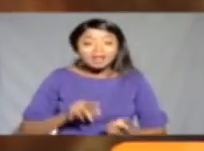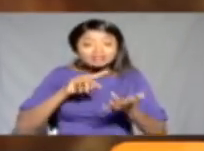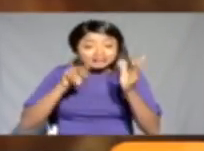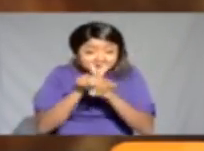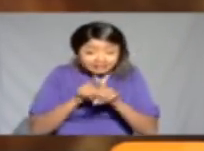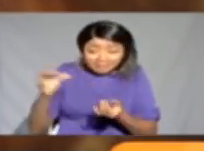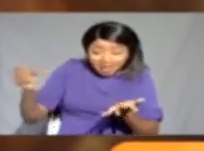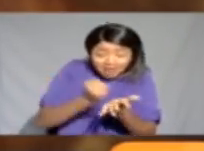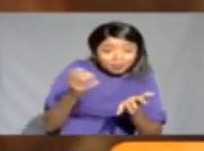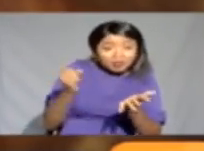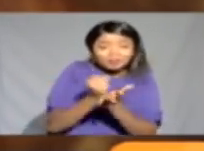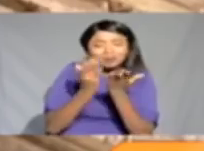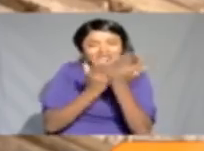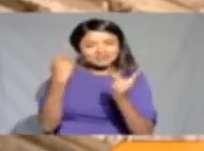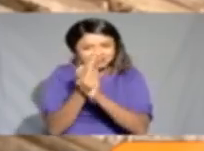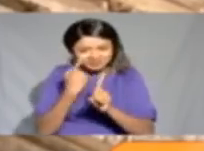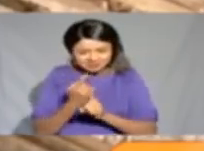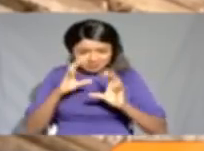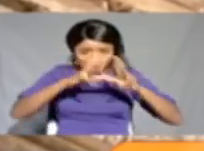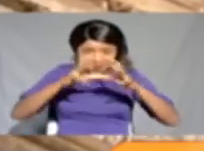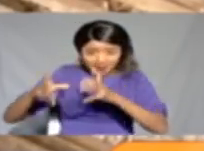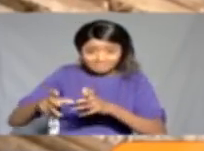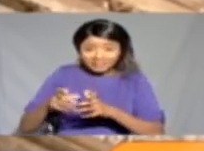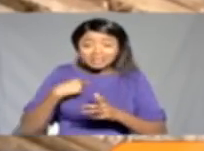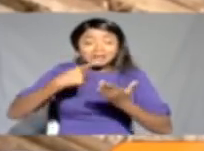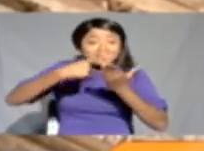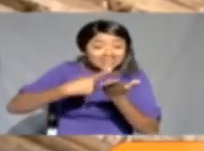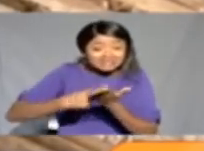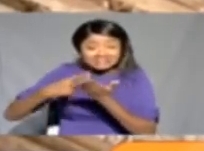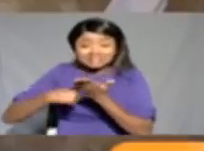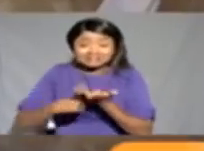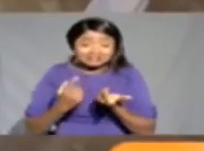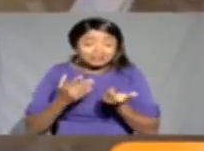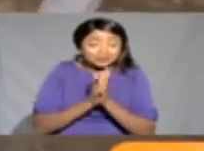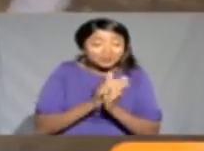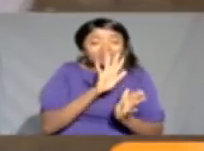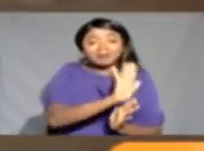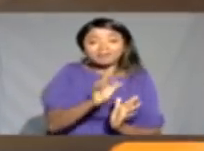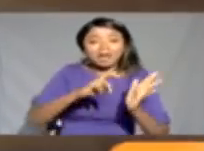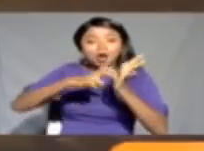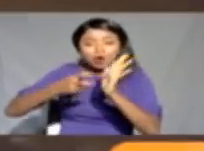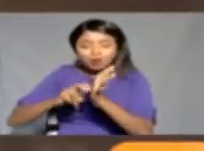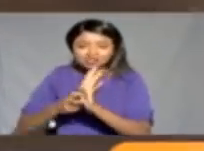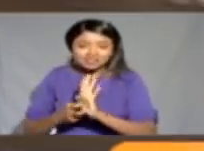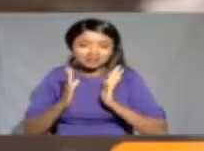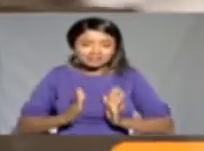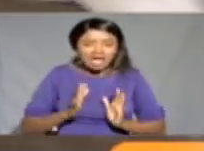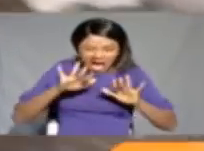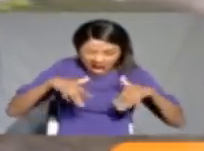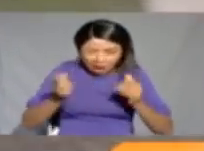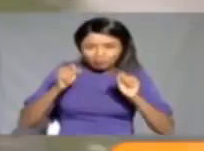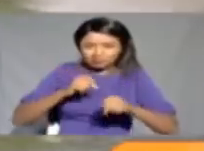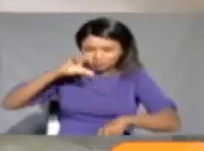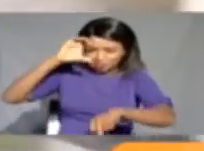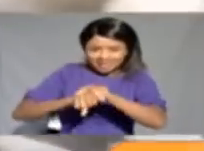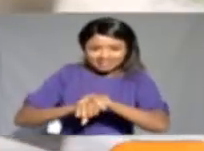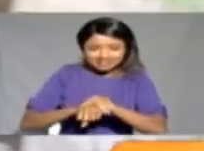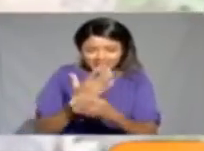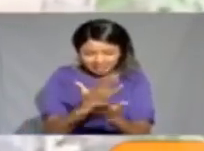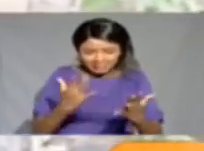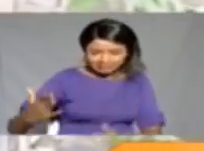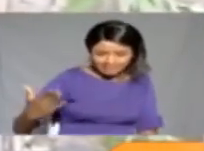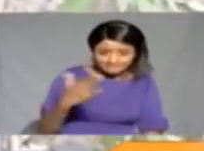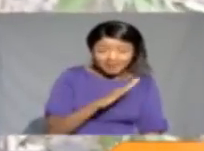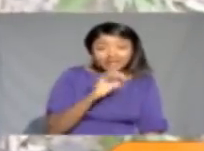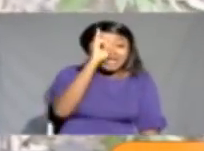the services of an auction firm that is negotiating with the contractor on possible ways of recovering what is owed, just